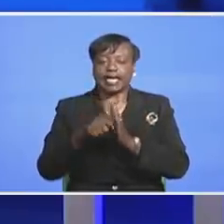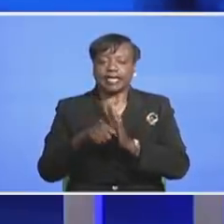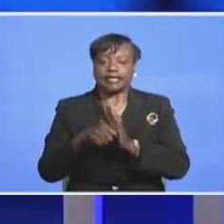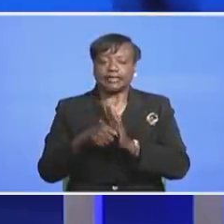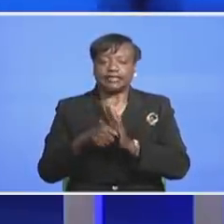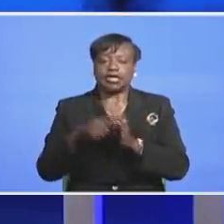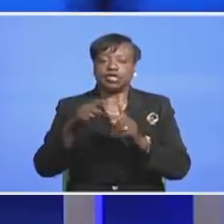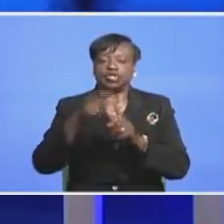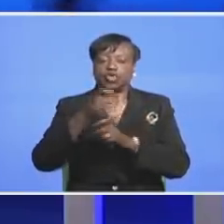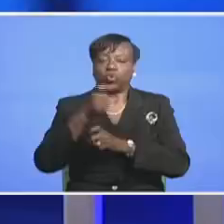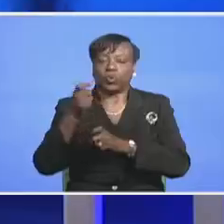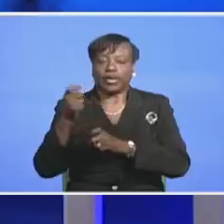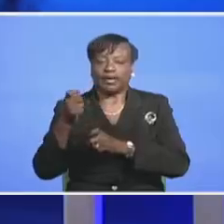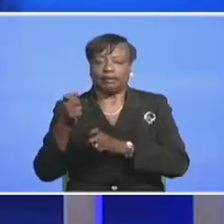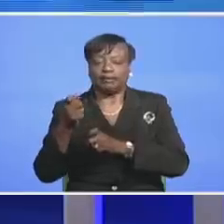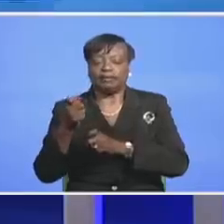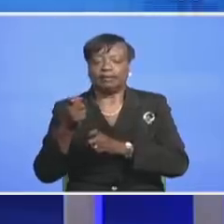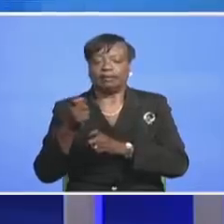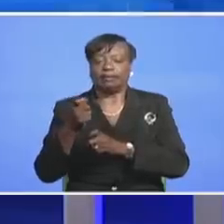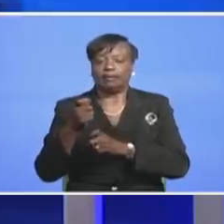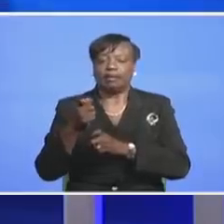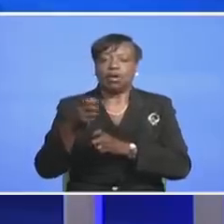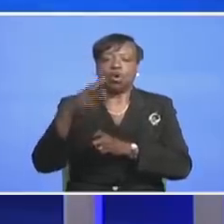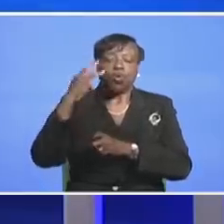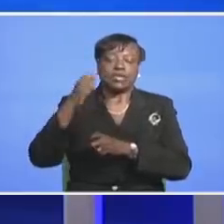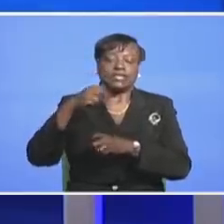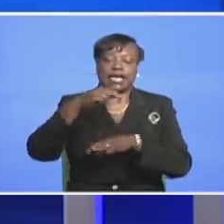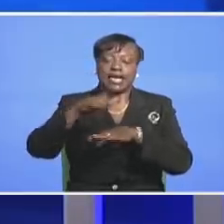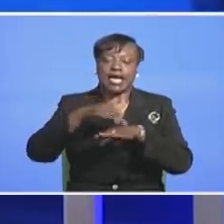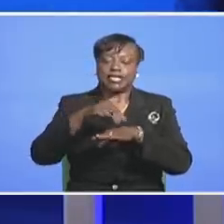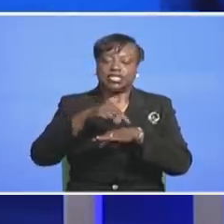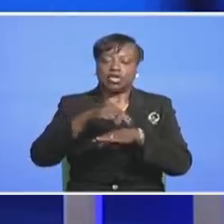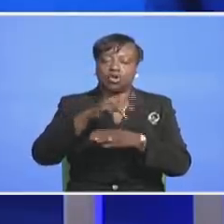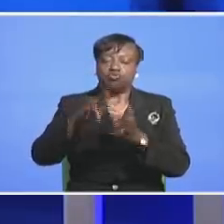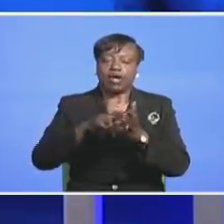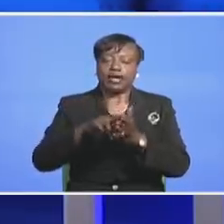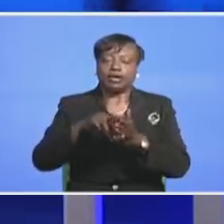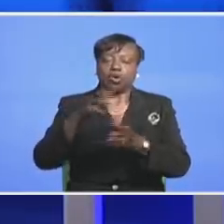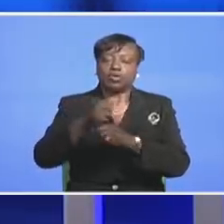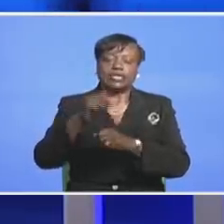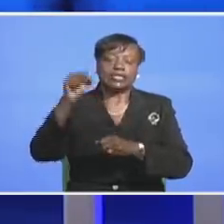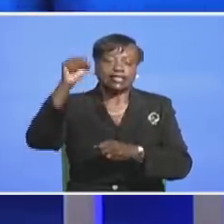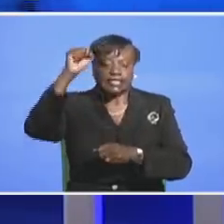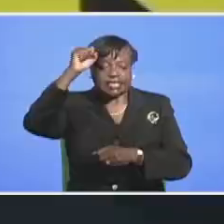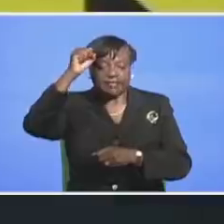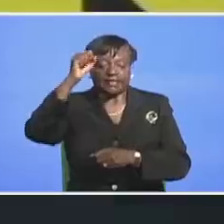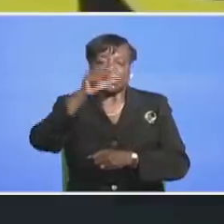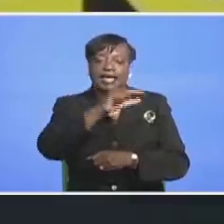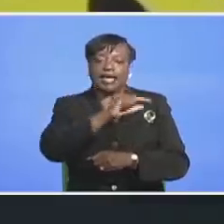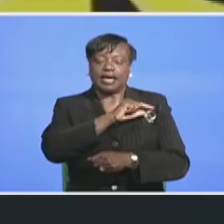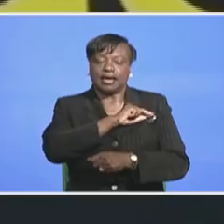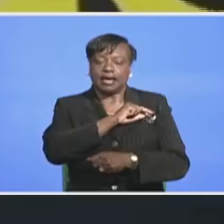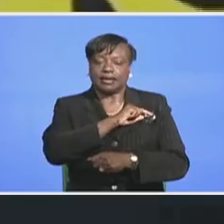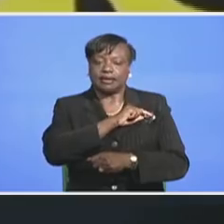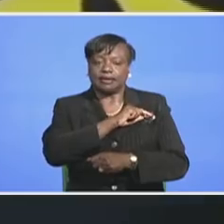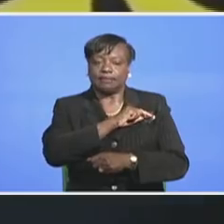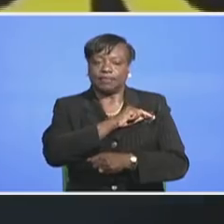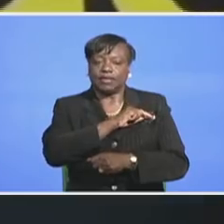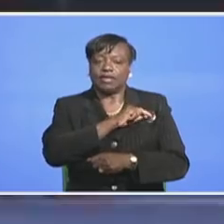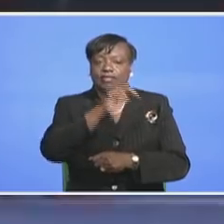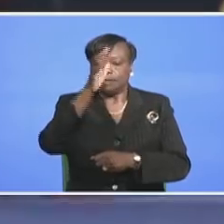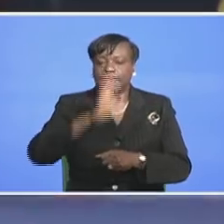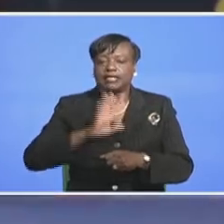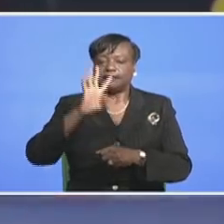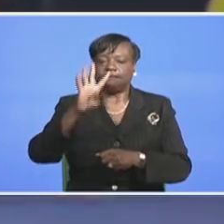the Adidas Boston Boost Games on Sunday was national record holder Stephen Gardner. The world leader in the men's 400-meter,